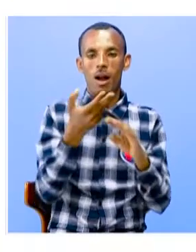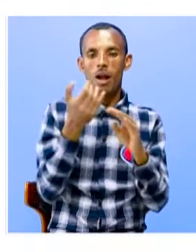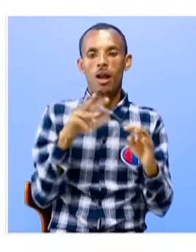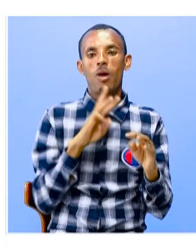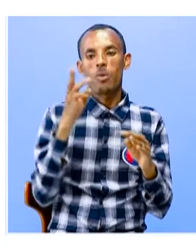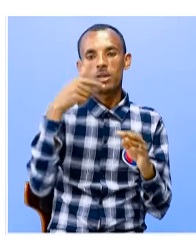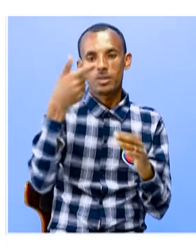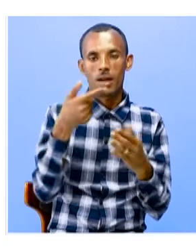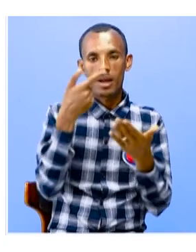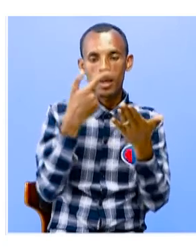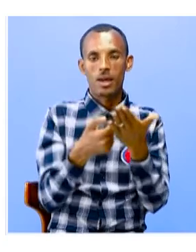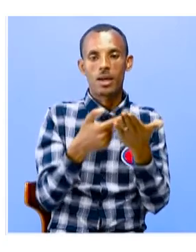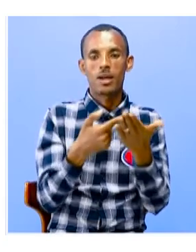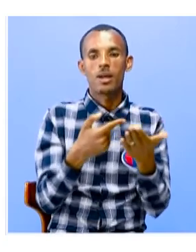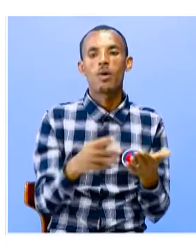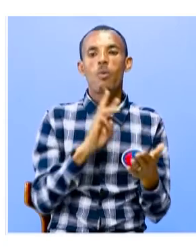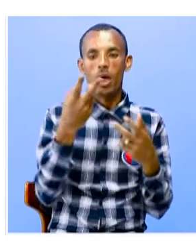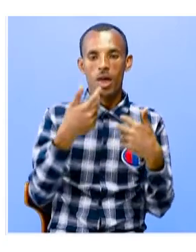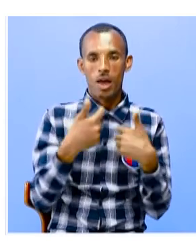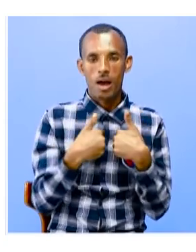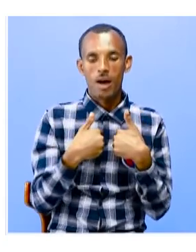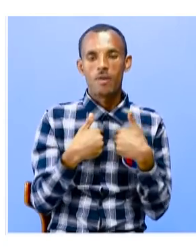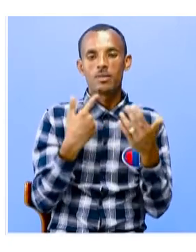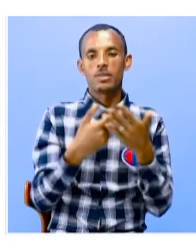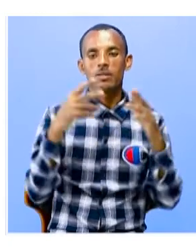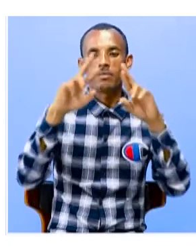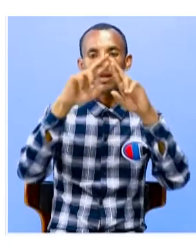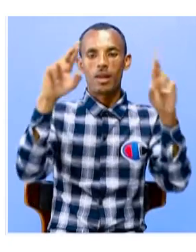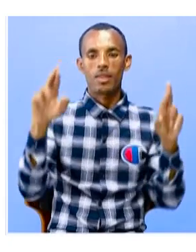said here we have this rectangle.